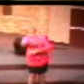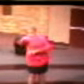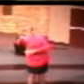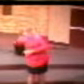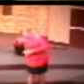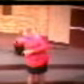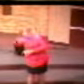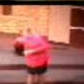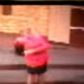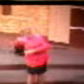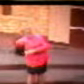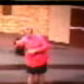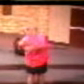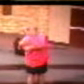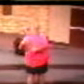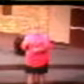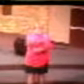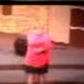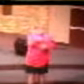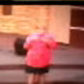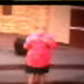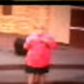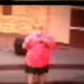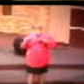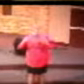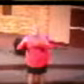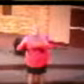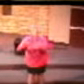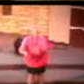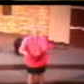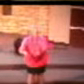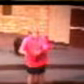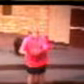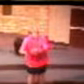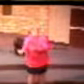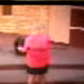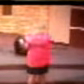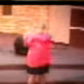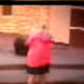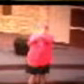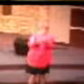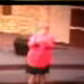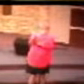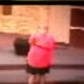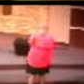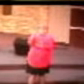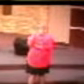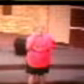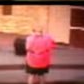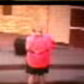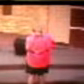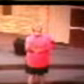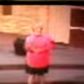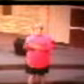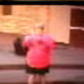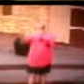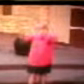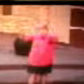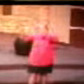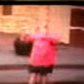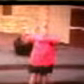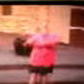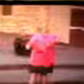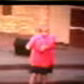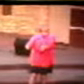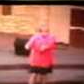there is witness. And there is an event. You will cross the boundary. You will